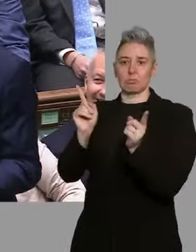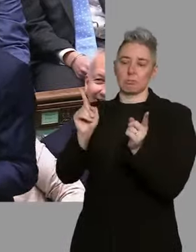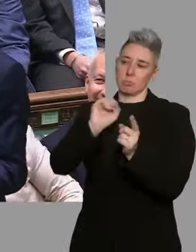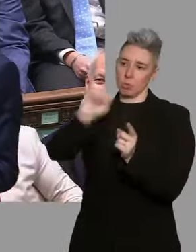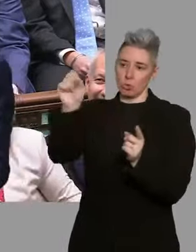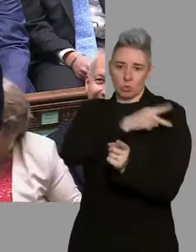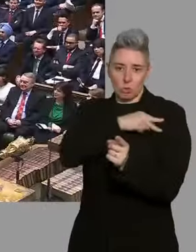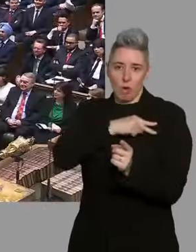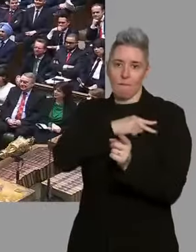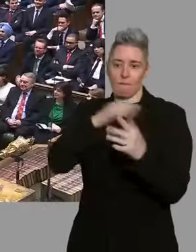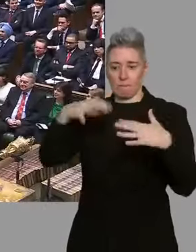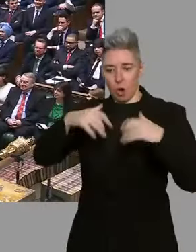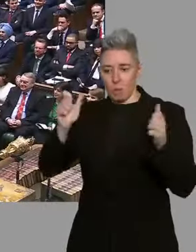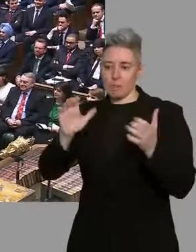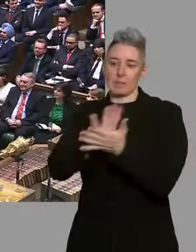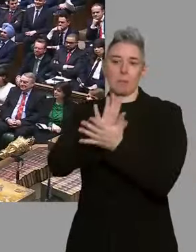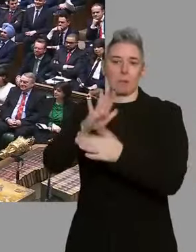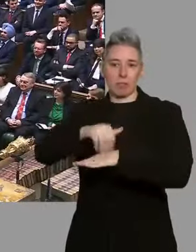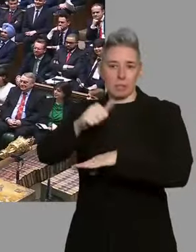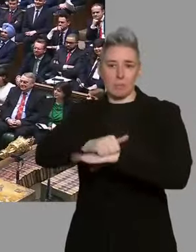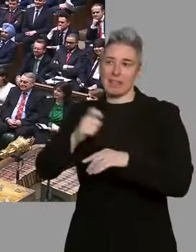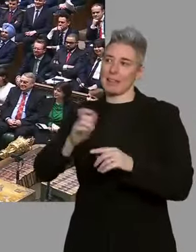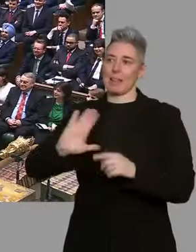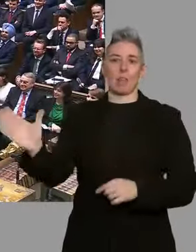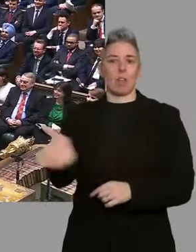across this House. I'm coming to sing in a minute.